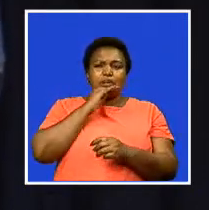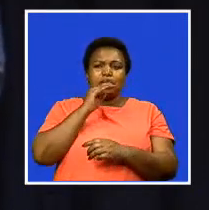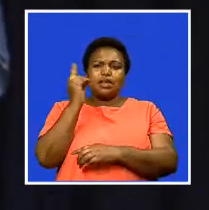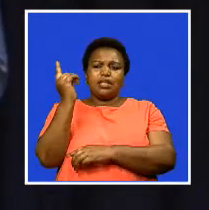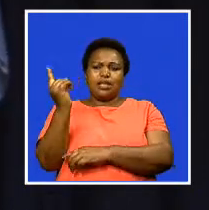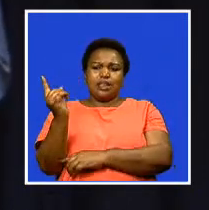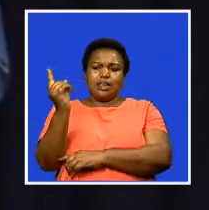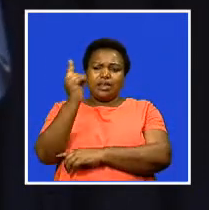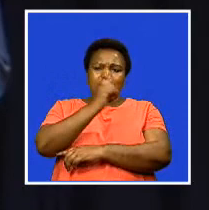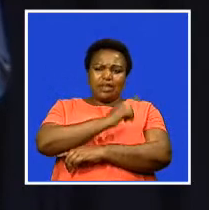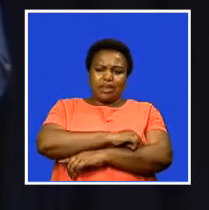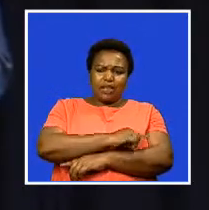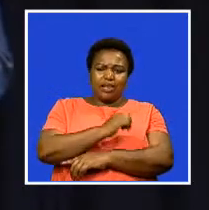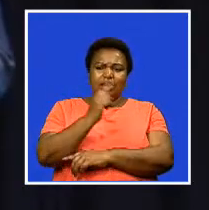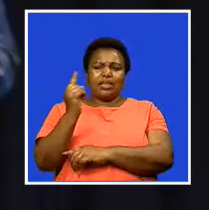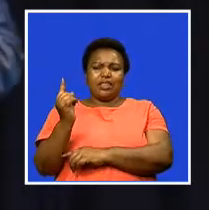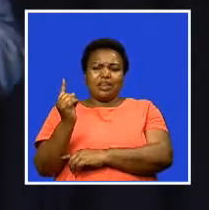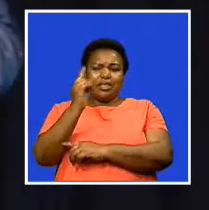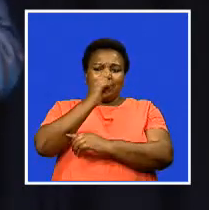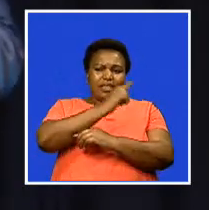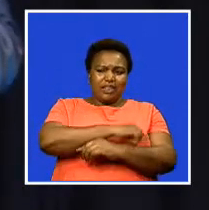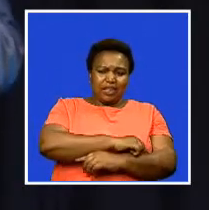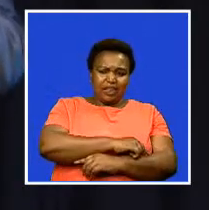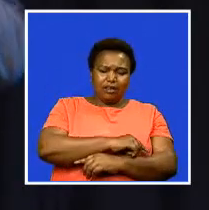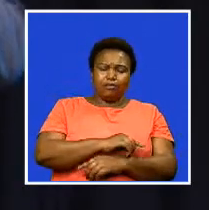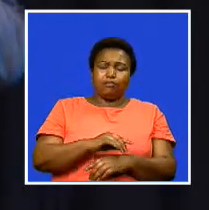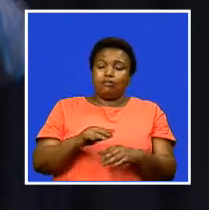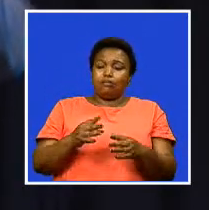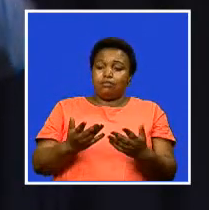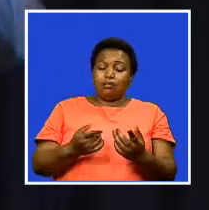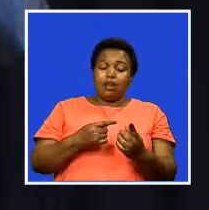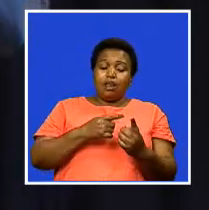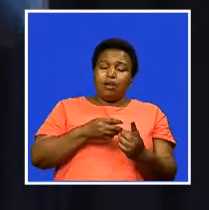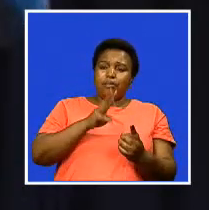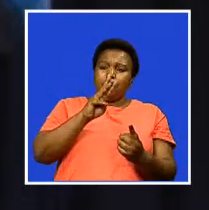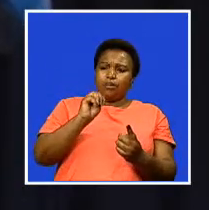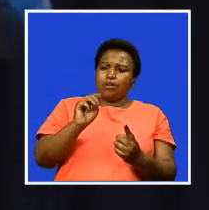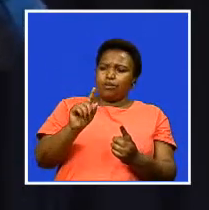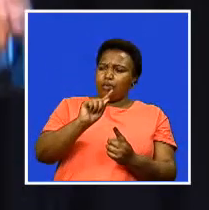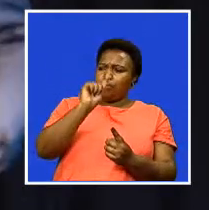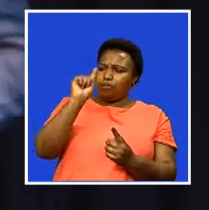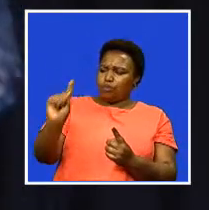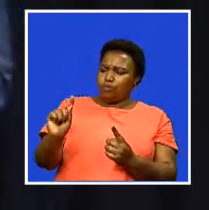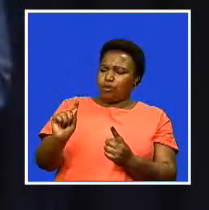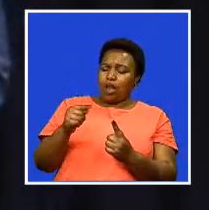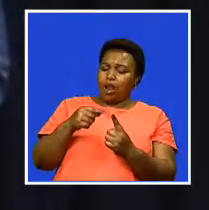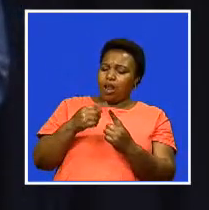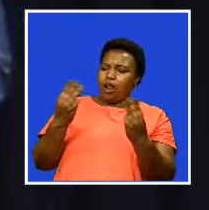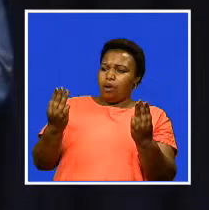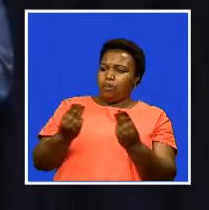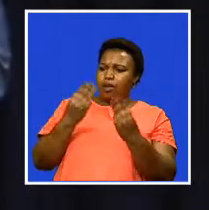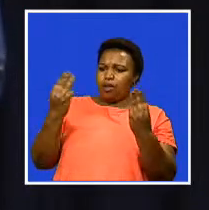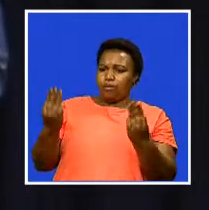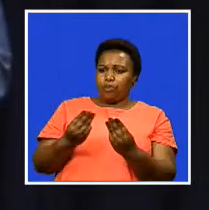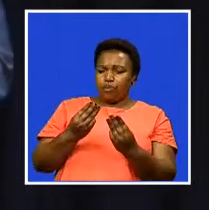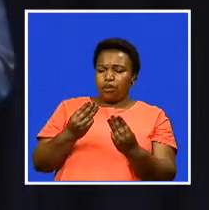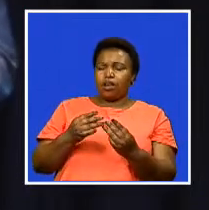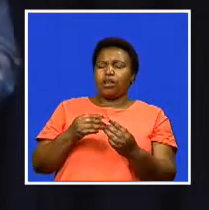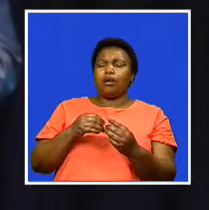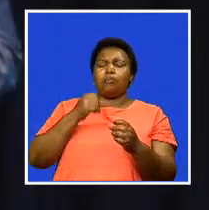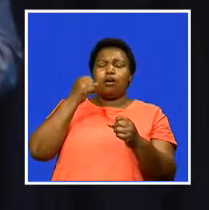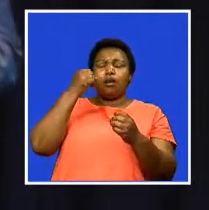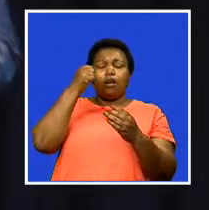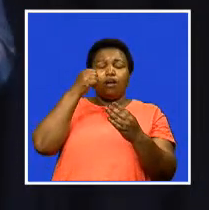ngelanga nangesikhathi ngesikhathi uyabuta kulethe inhlangothi lethamba embili ekulweni nalesifo noma